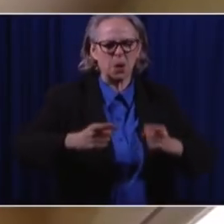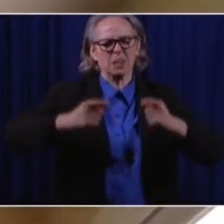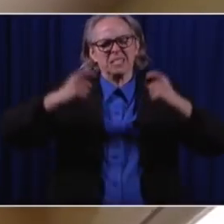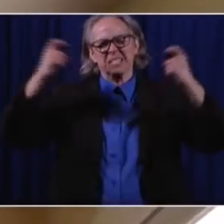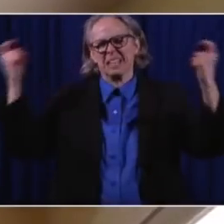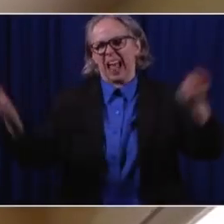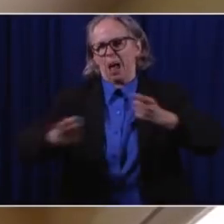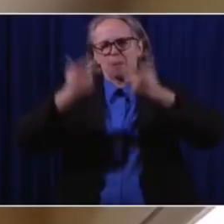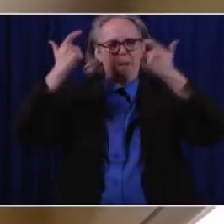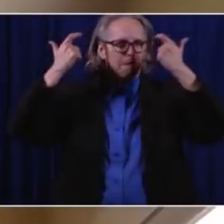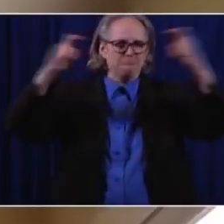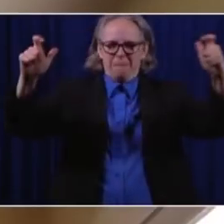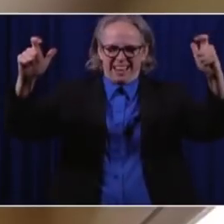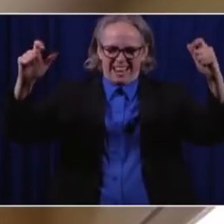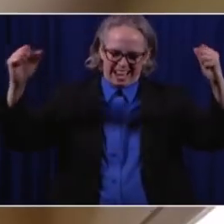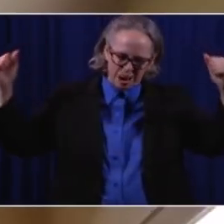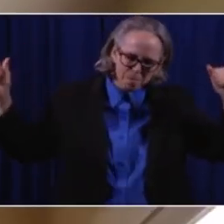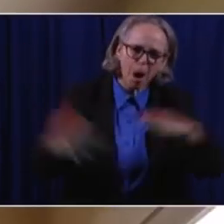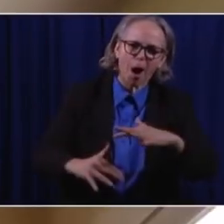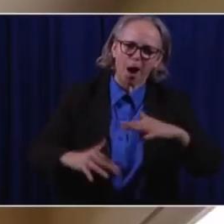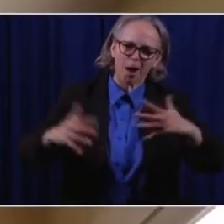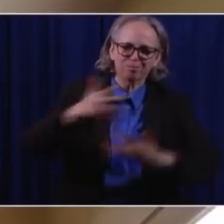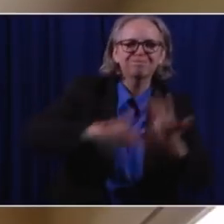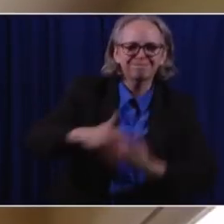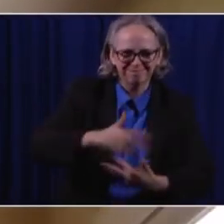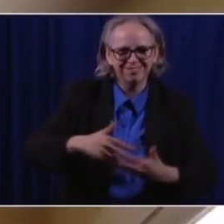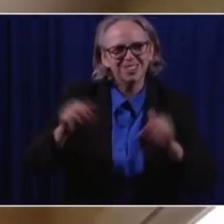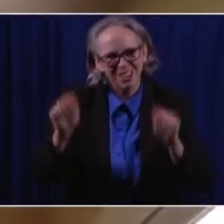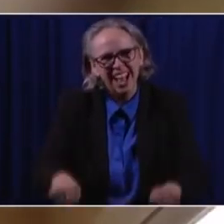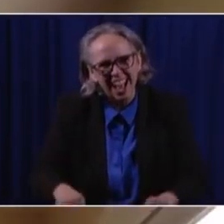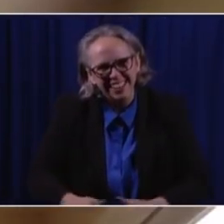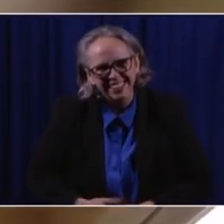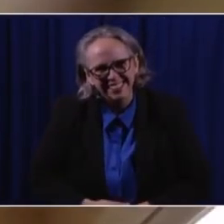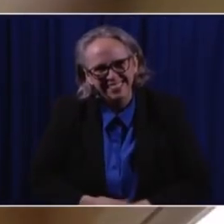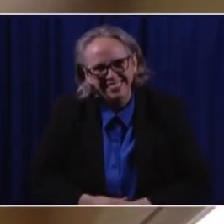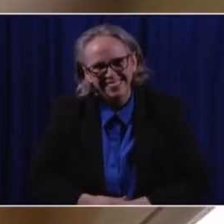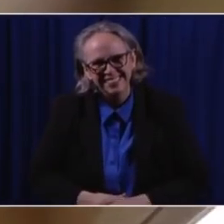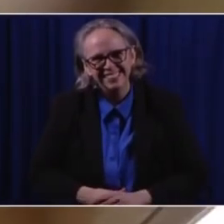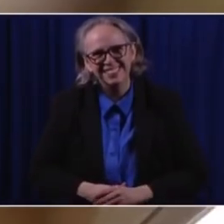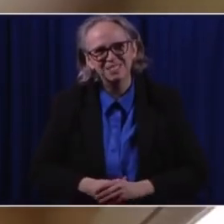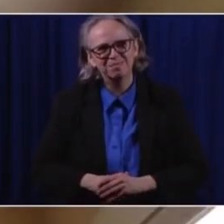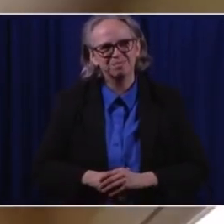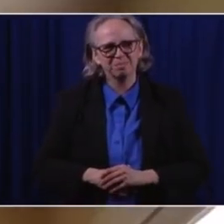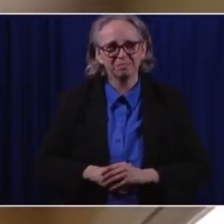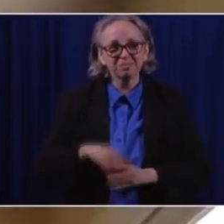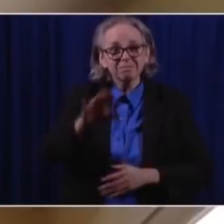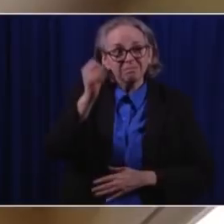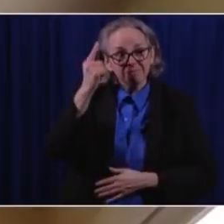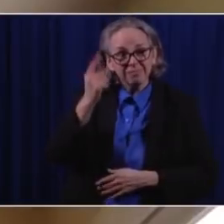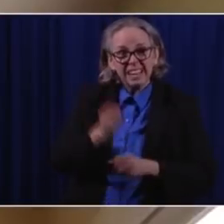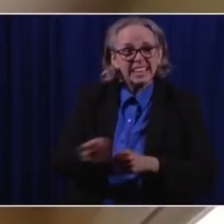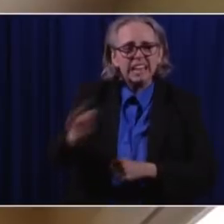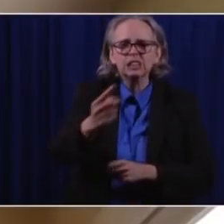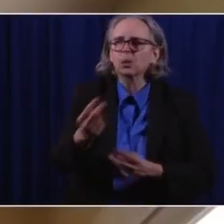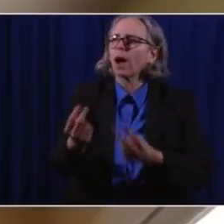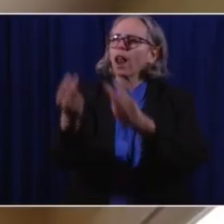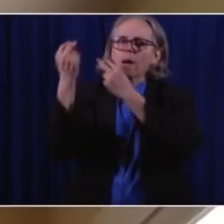Thanksgiving just as we usually have. Grateful that we all stood together in this storm and made it